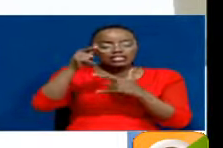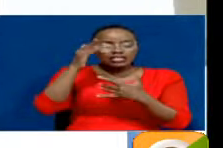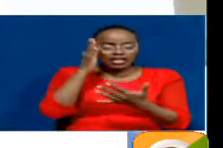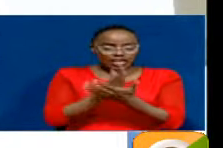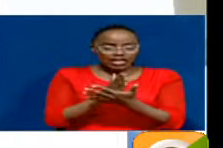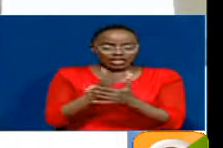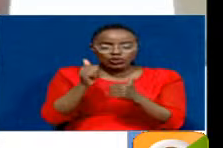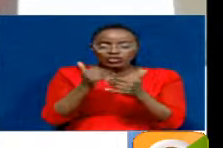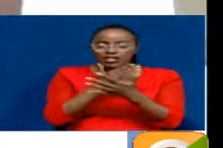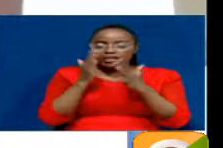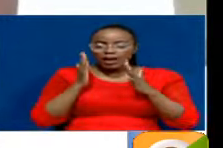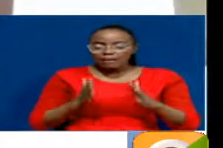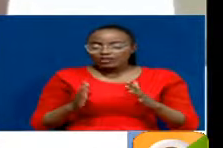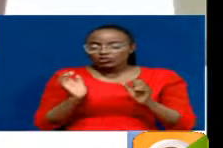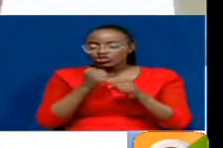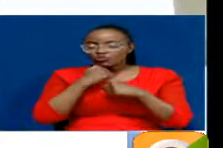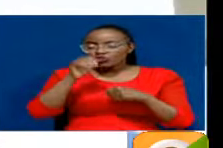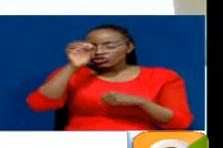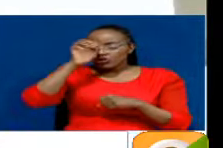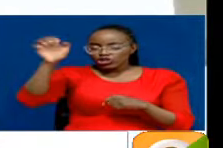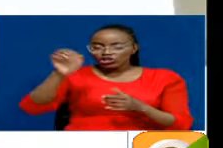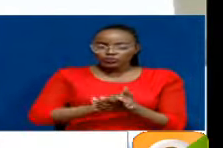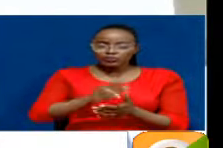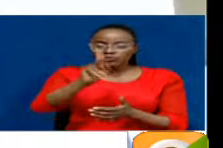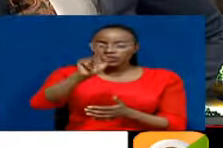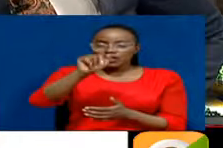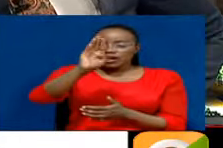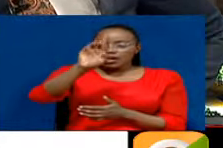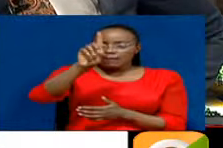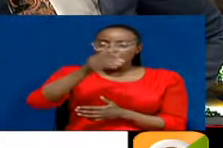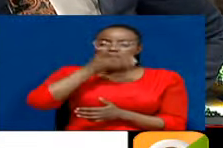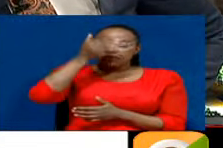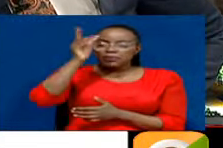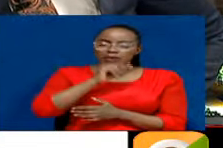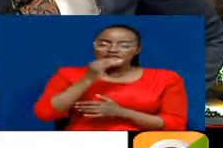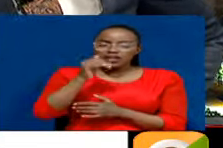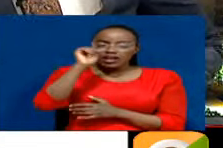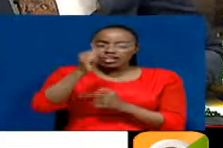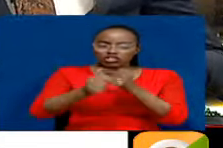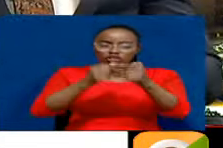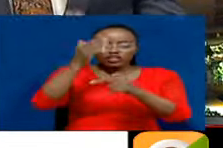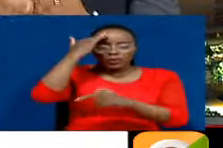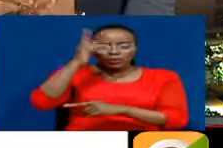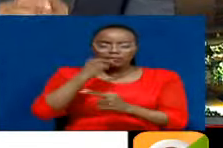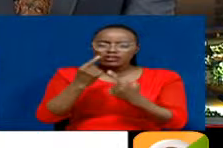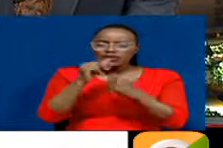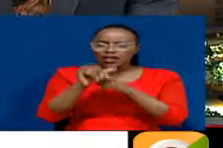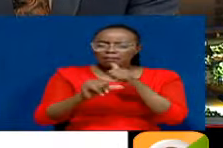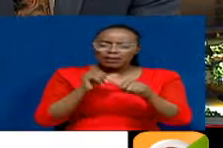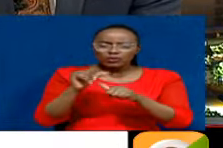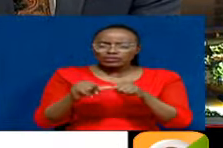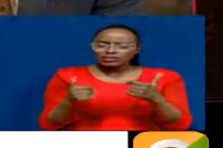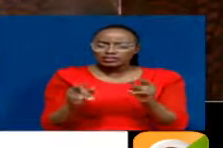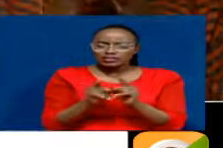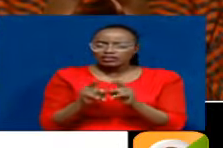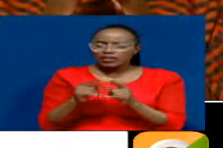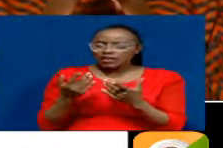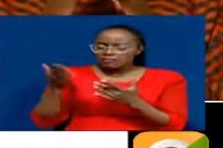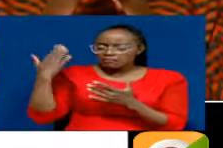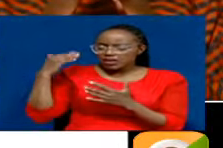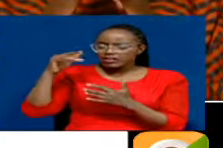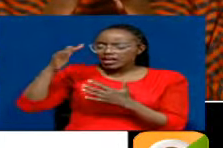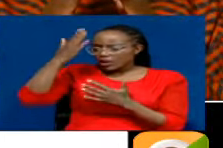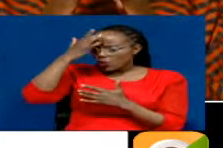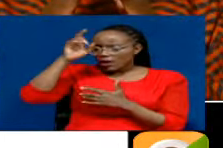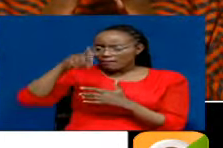reality which no one can wish away in this country. Okay, Kabando, I think he's responded. Now you can carry on. I know you were talking a bit about the past, but why